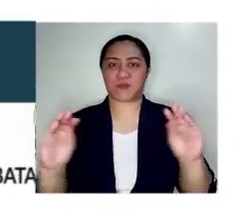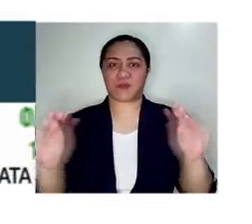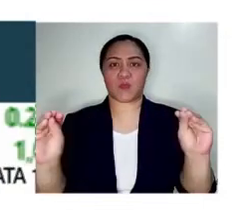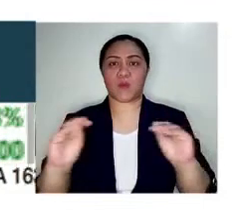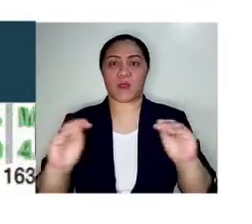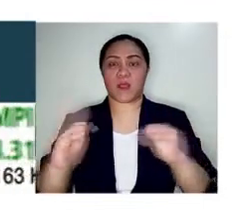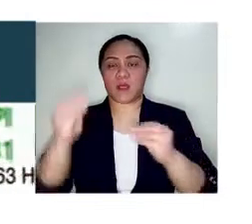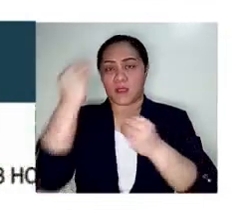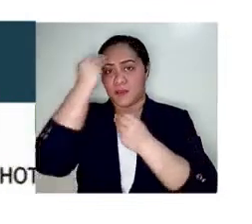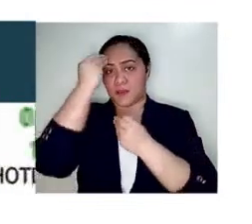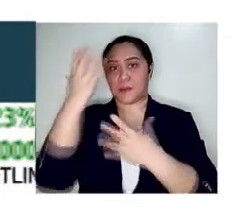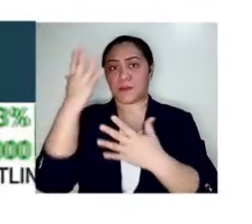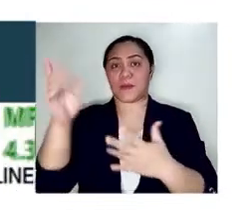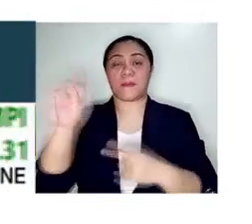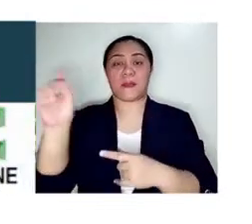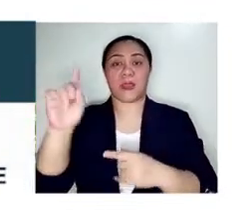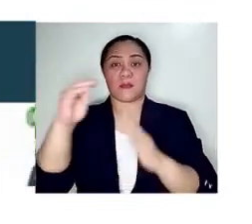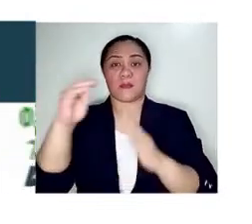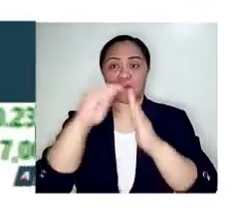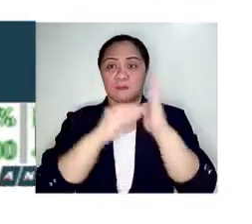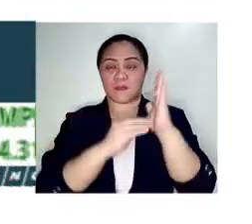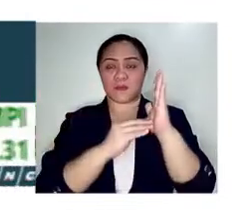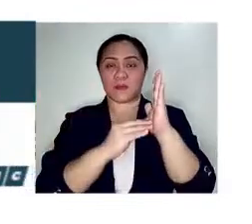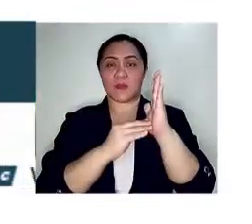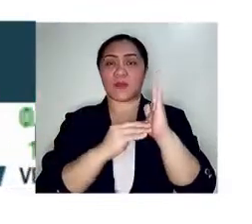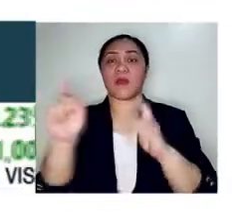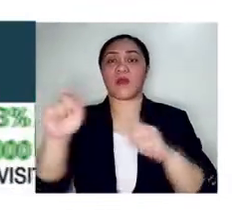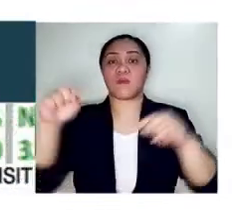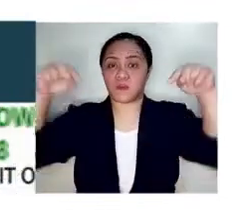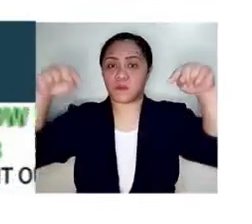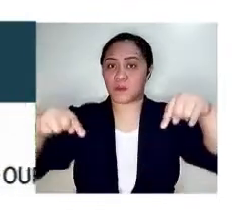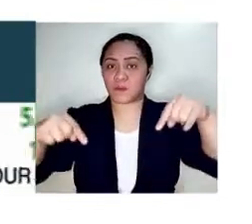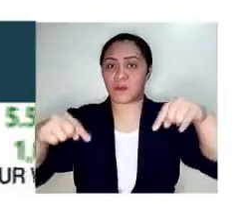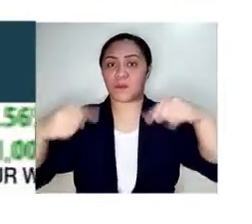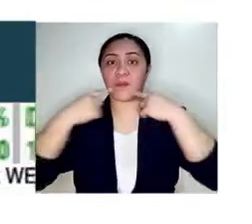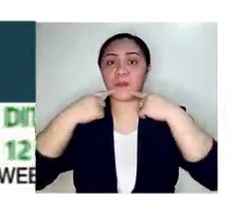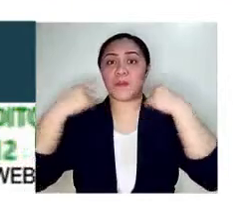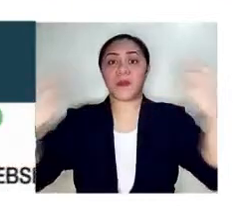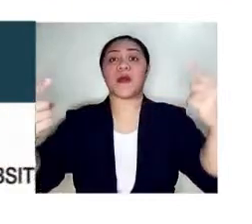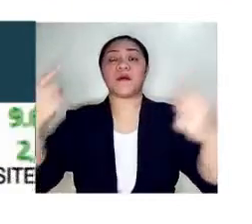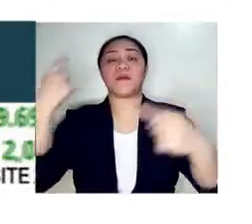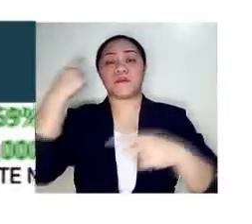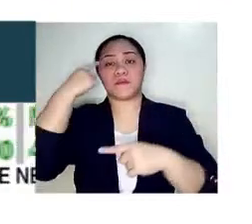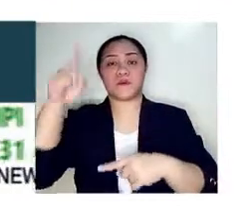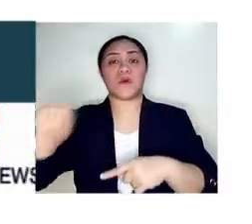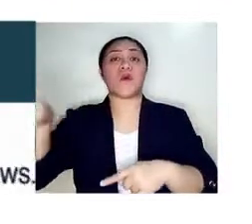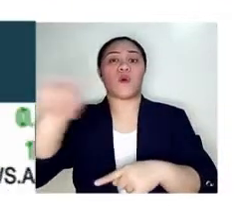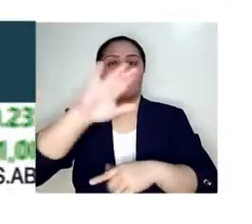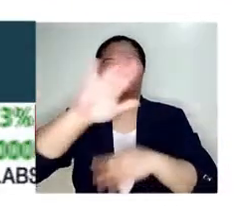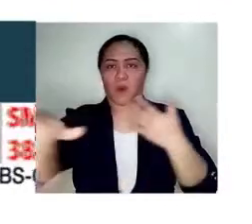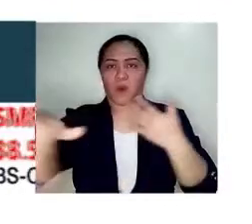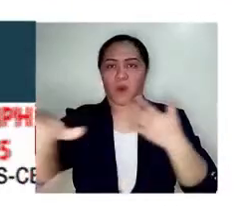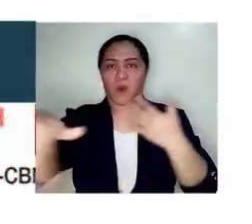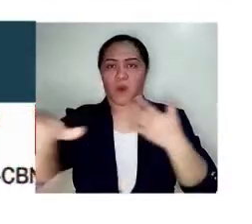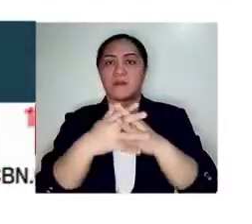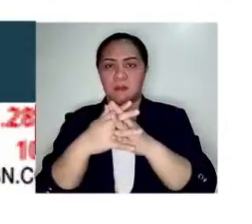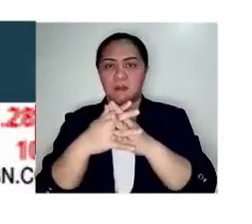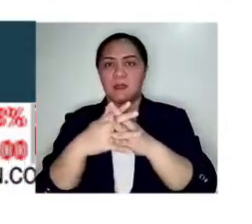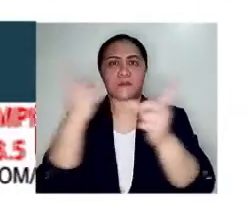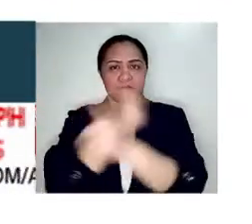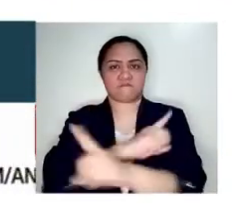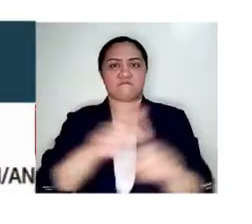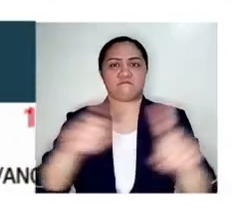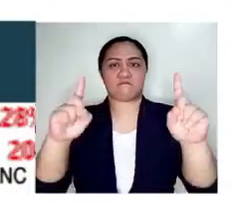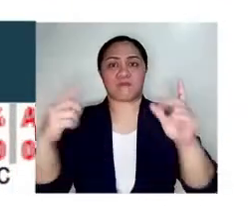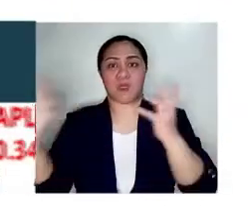right off the bat, one of the first things he said was, this is a victory for all Americans, victory for democracy. And of course, very timely, because democracy